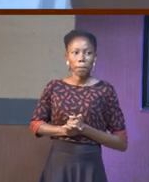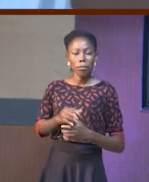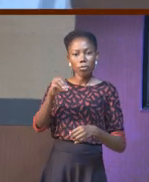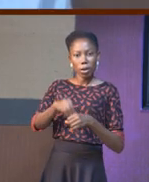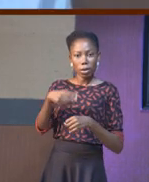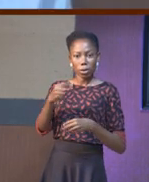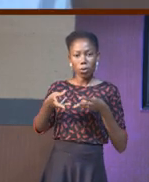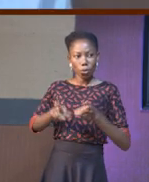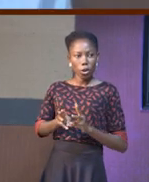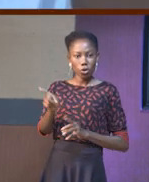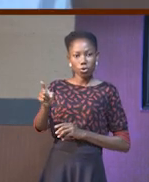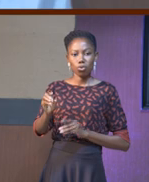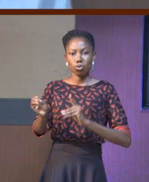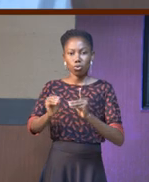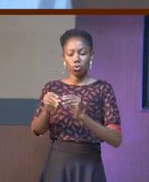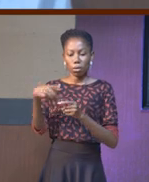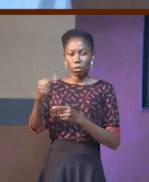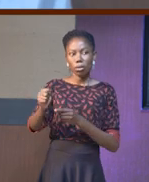in the way you transacted